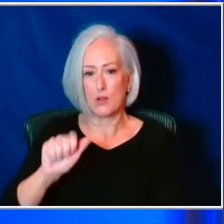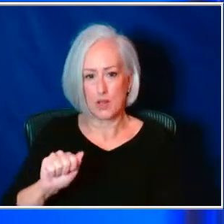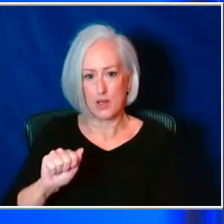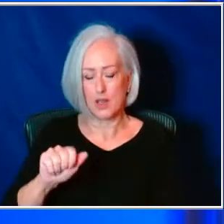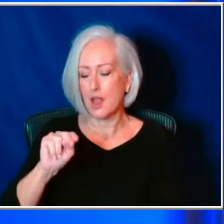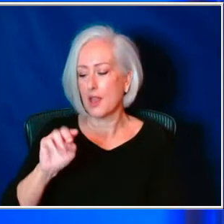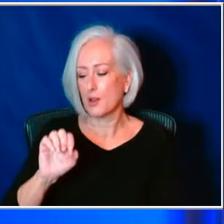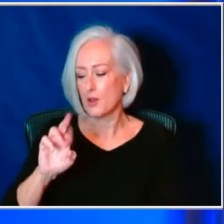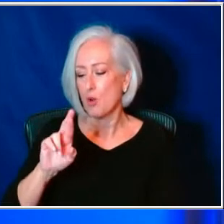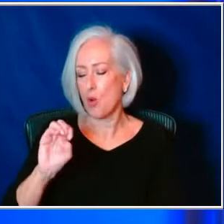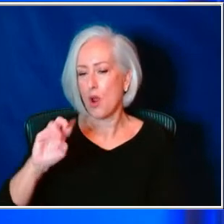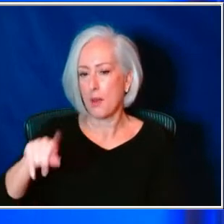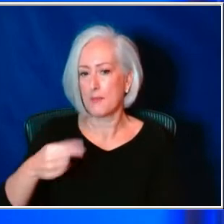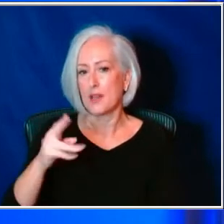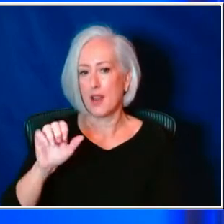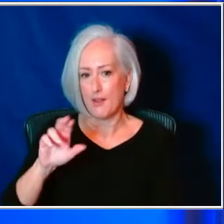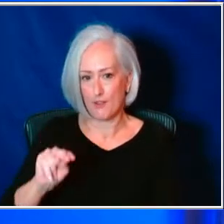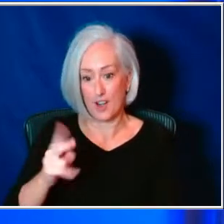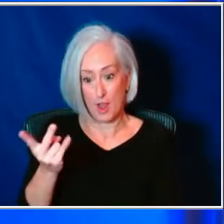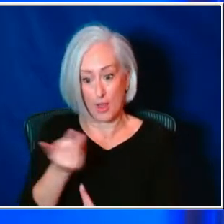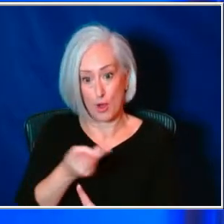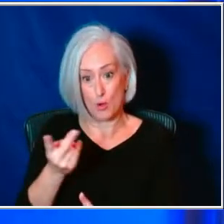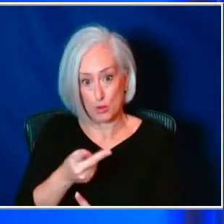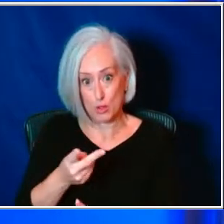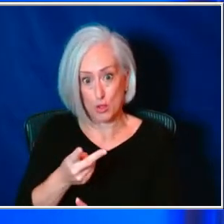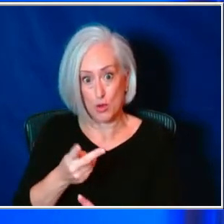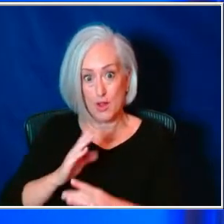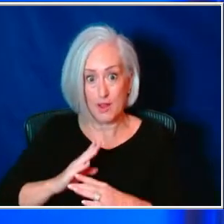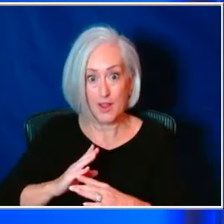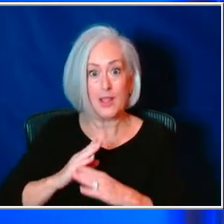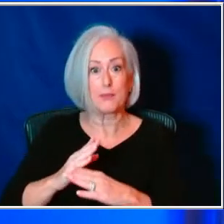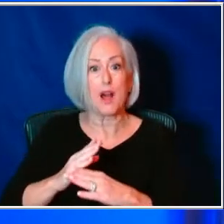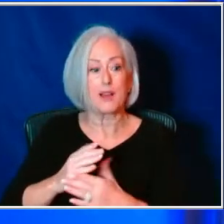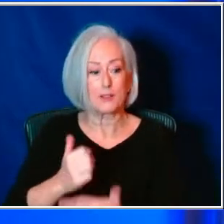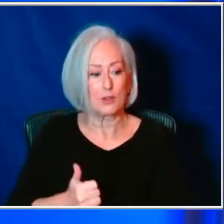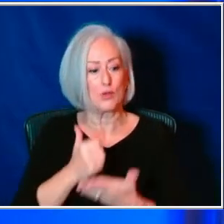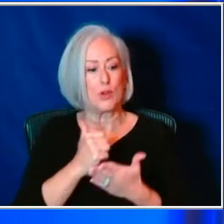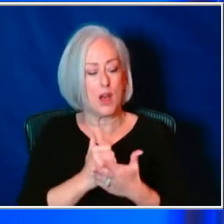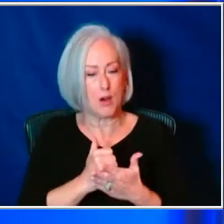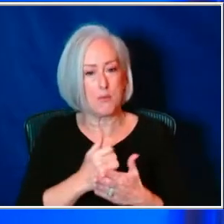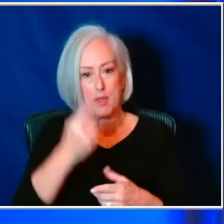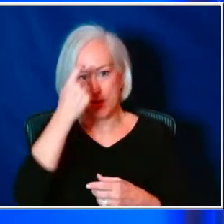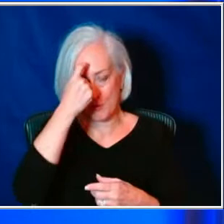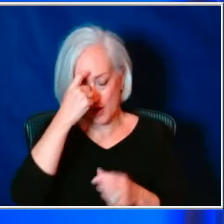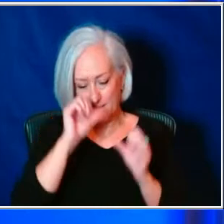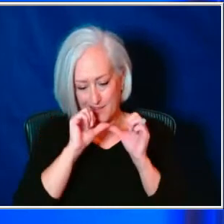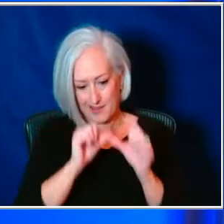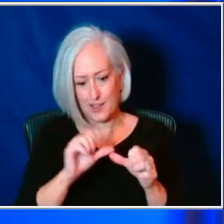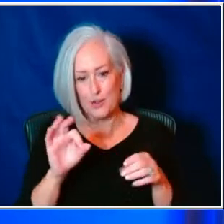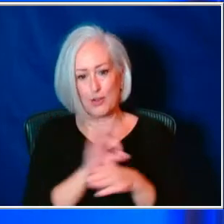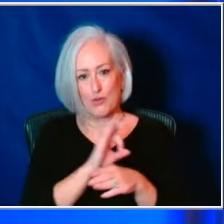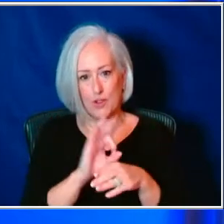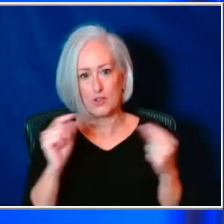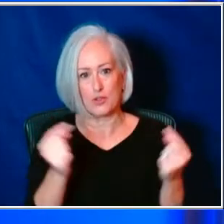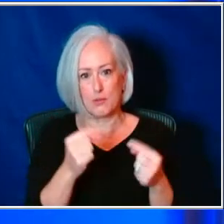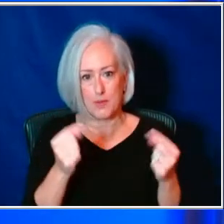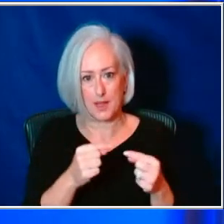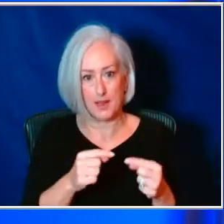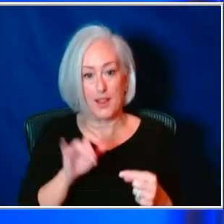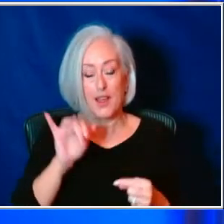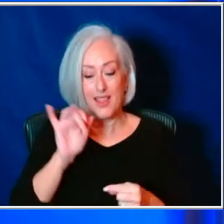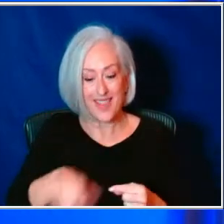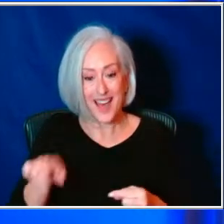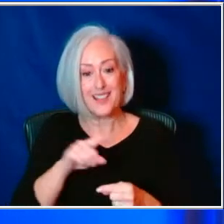to participate in functioning of pain processing in the brain. And we know that these molecules are very important in helping